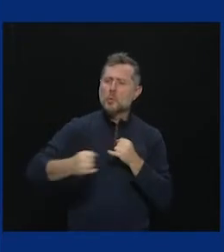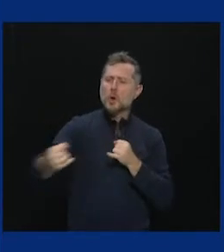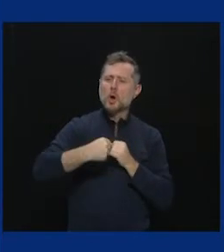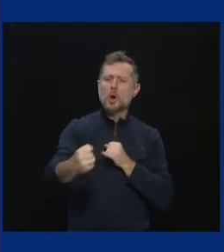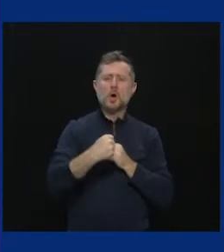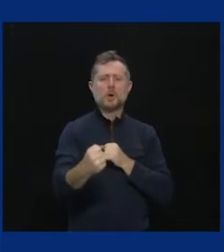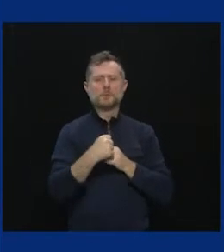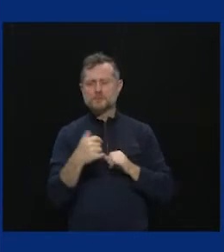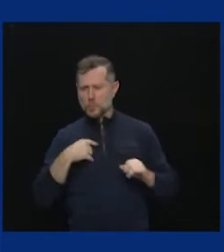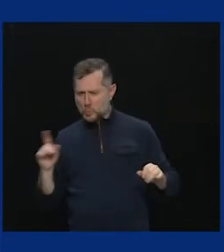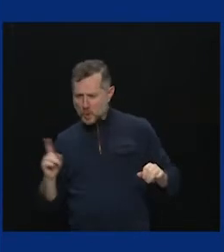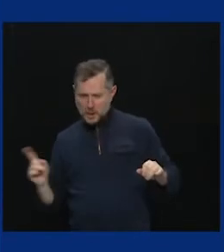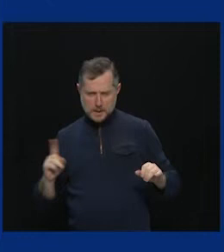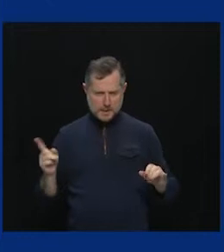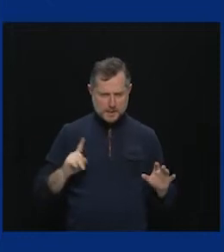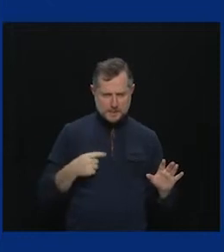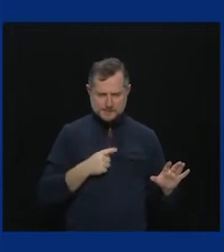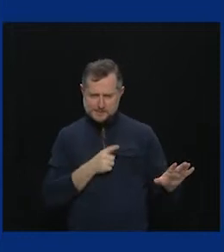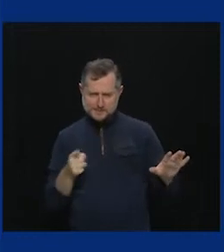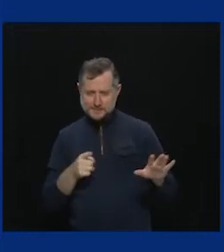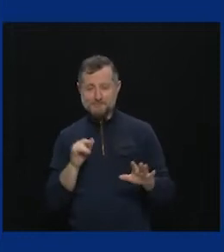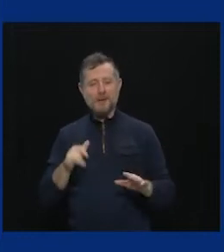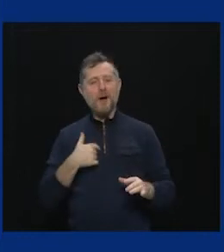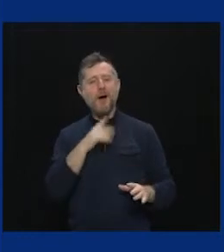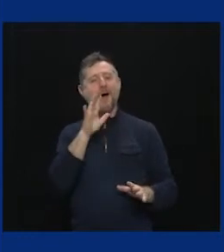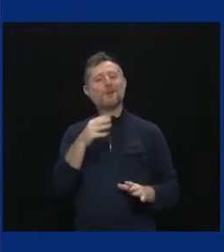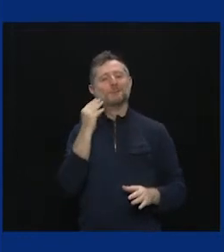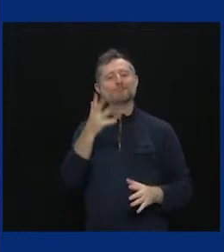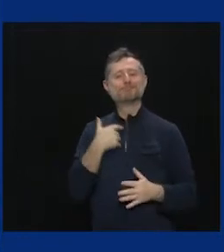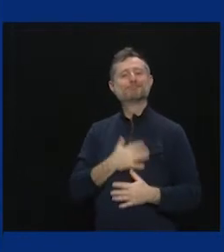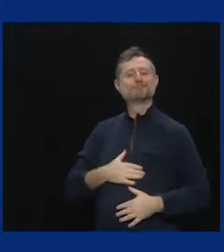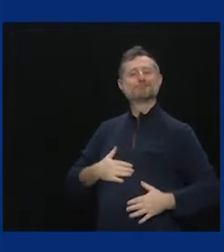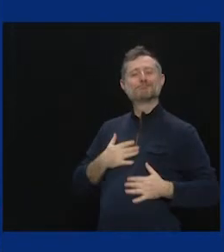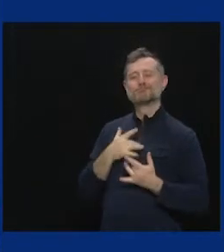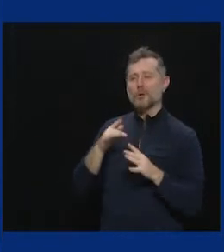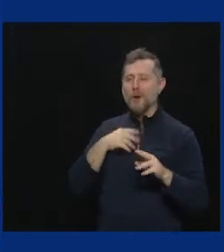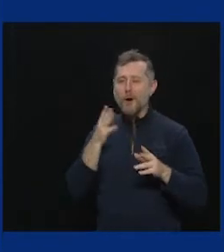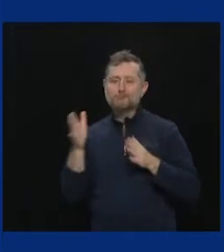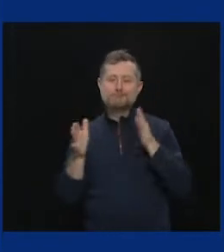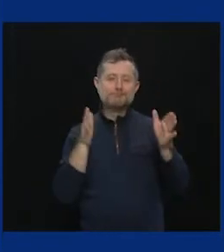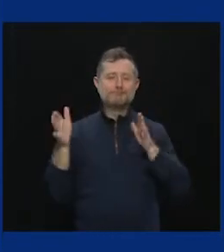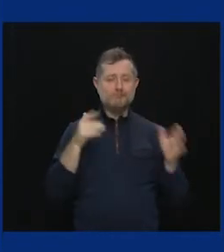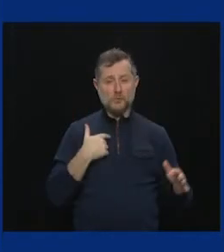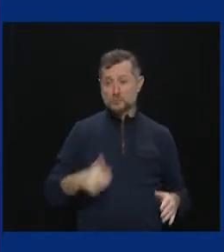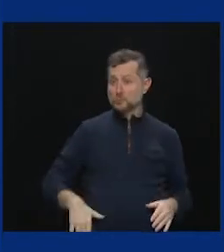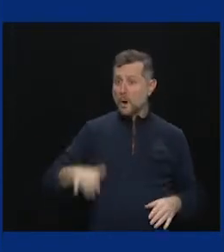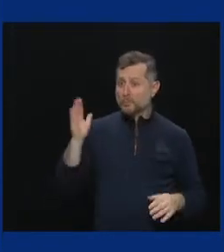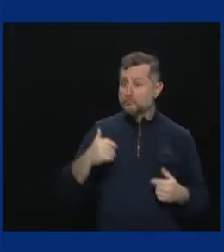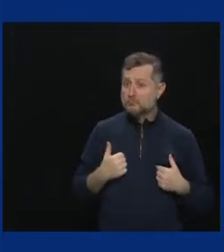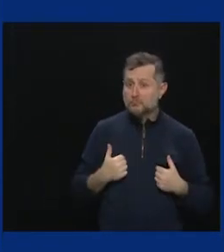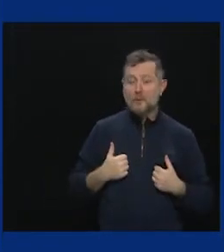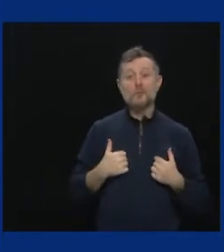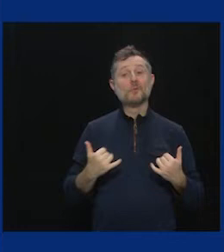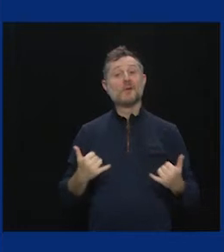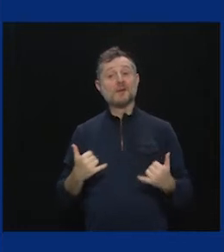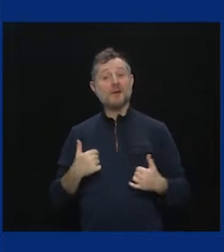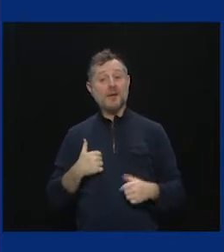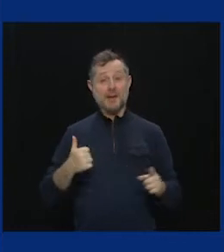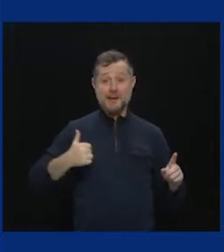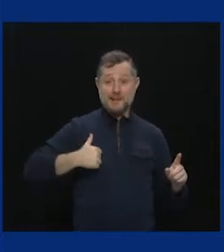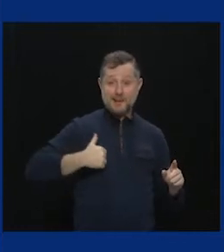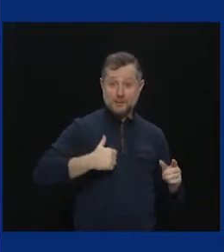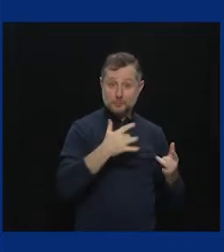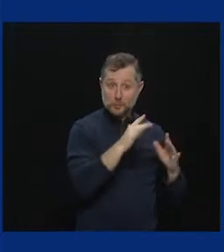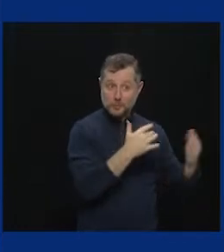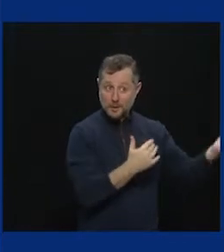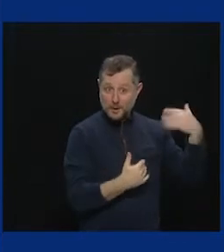loved the adventure of being a tourist my entire life, and so we have our international tourists come back. We have our Canadian tourists coming back. People